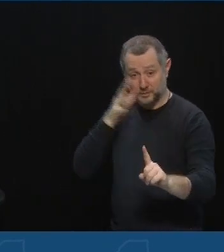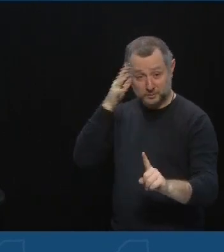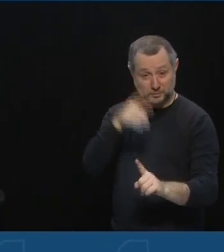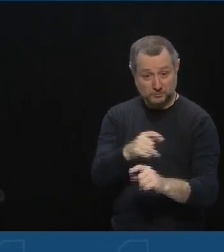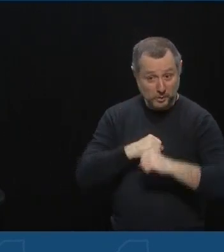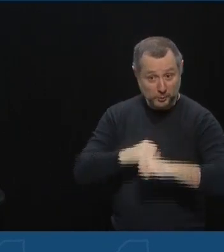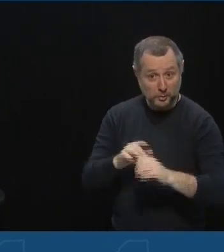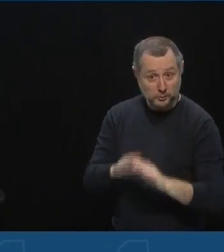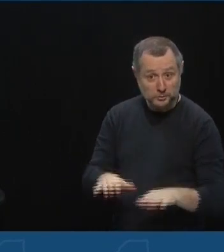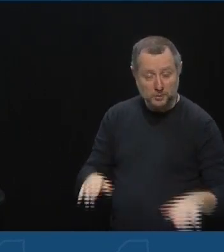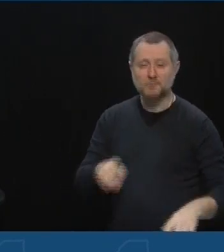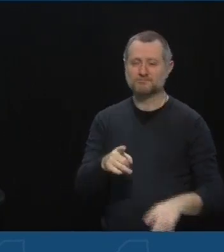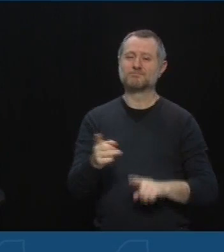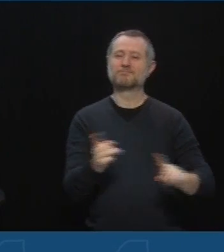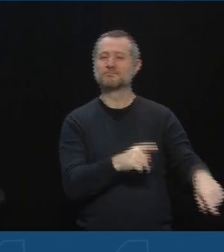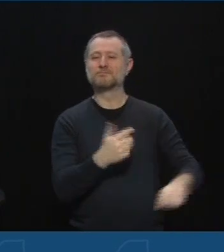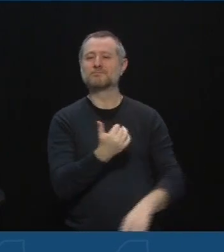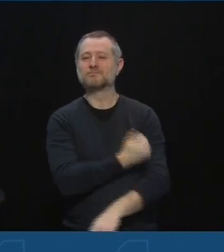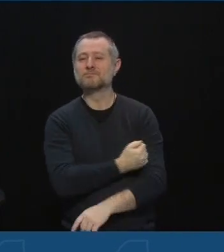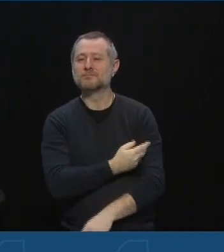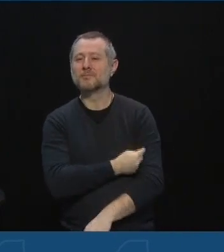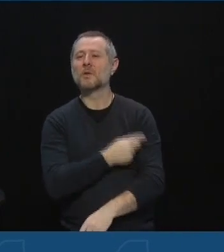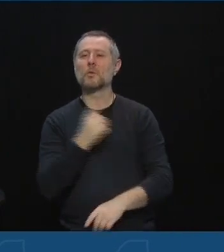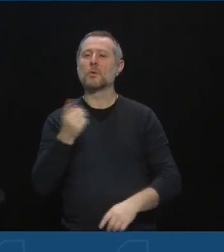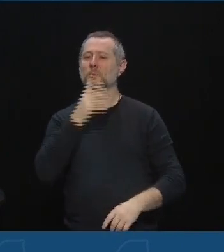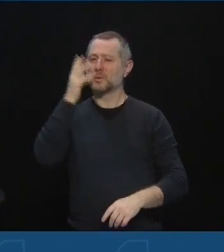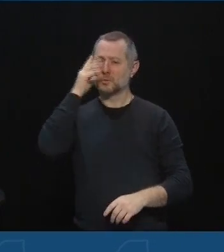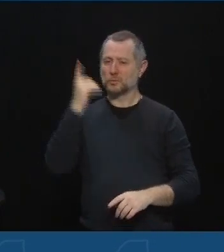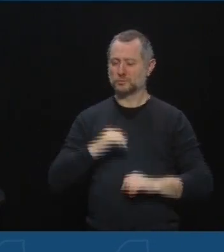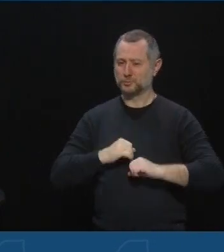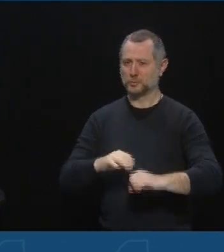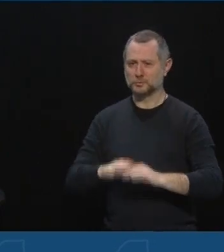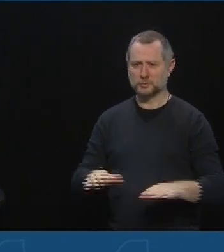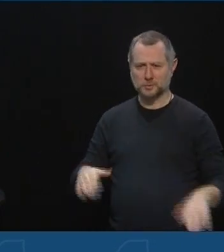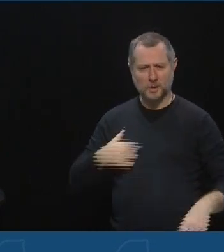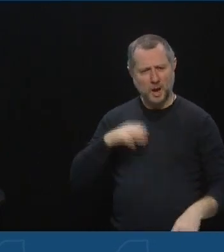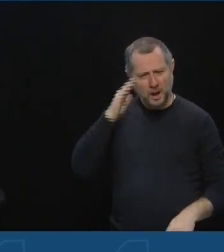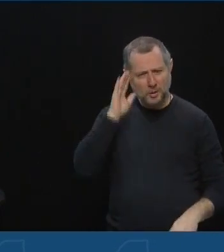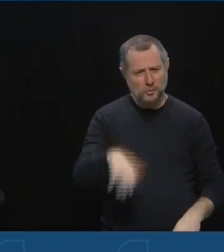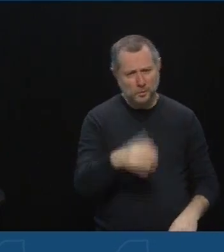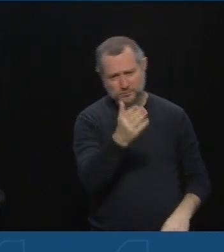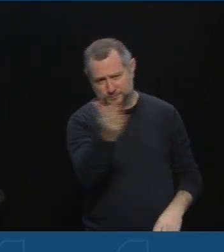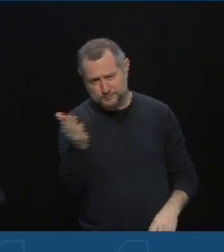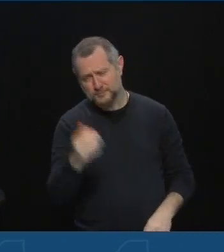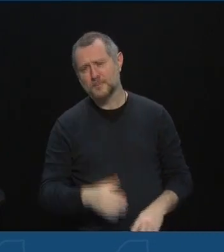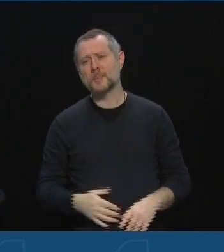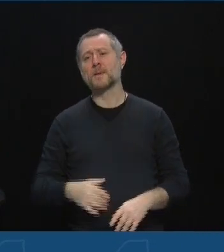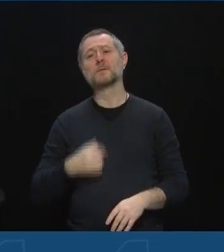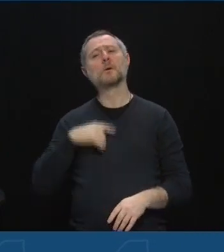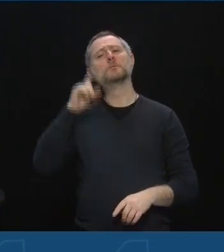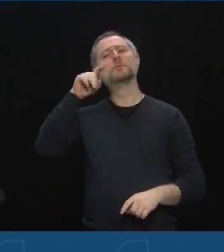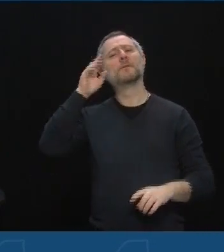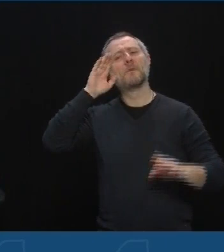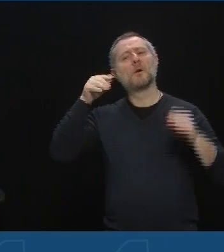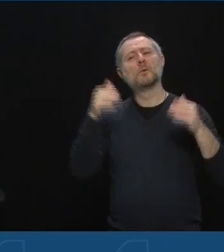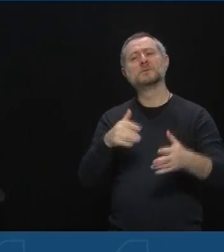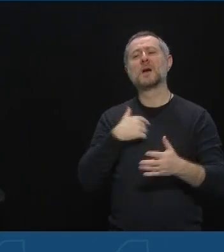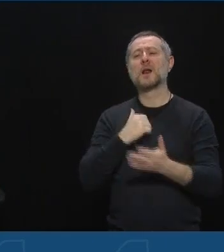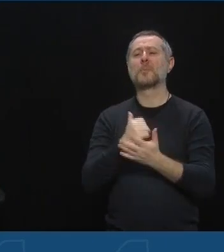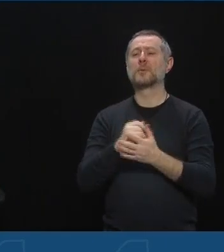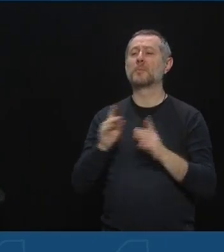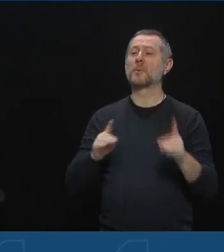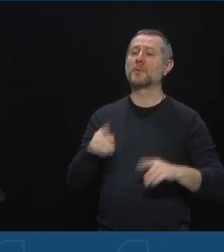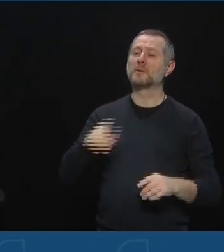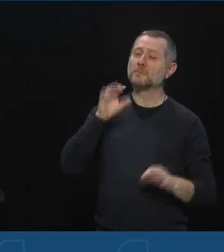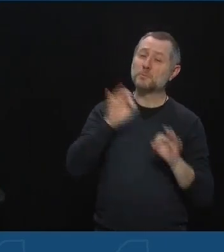way you can. It's what you're hardwired to do as a parent, I know this. But we also have to continue focusing on our pandemic relief, so continue to be smart.